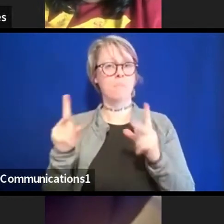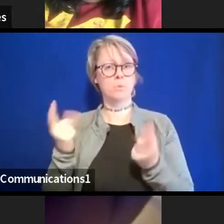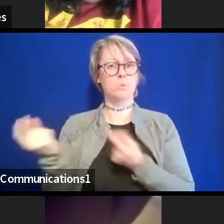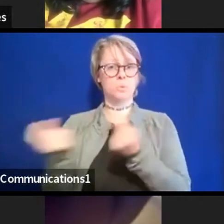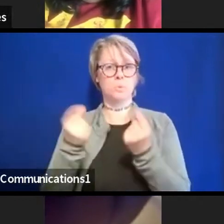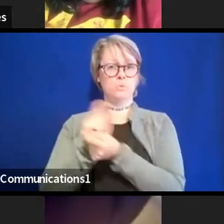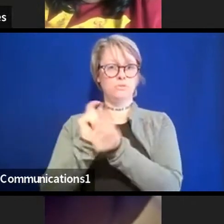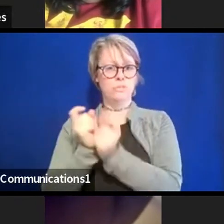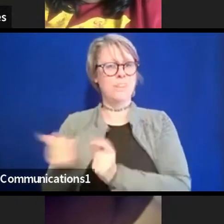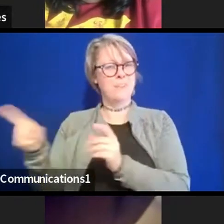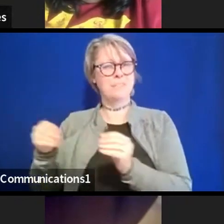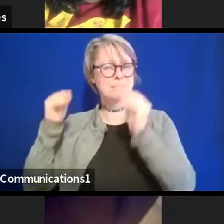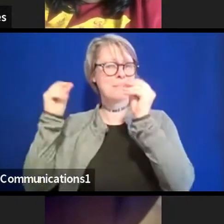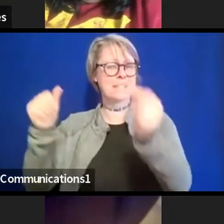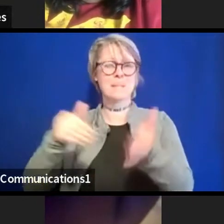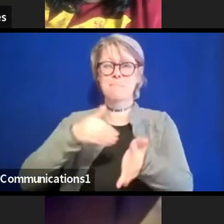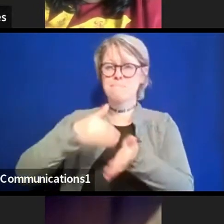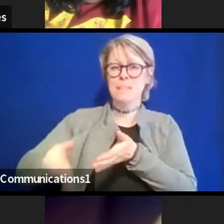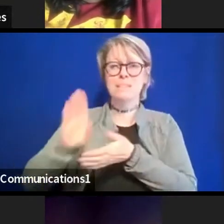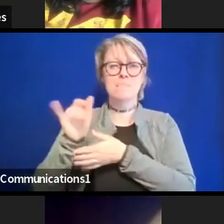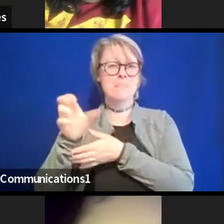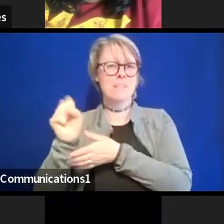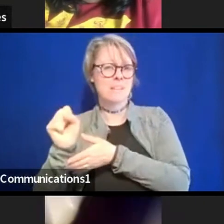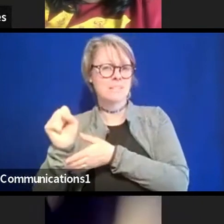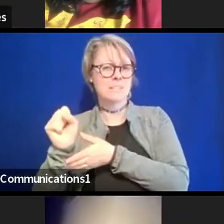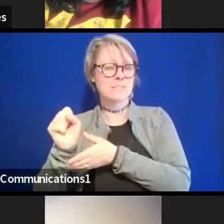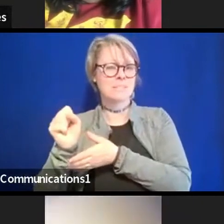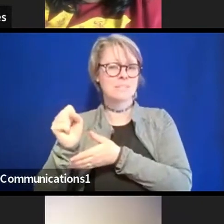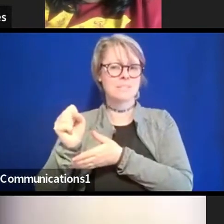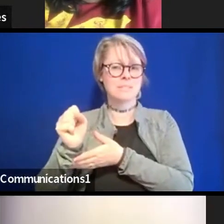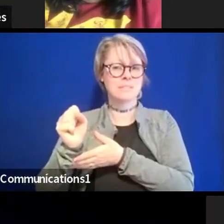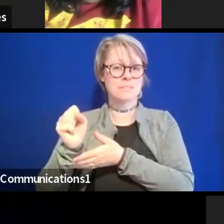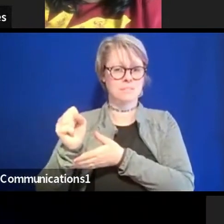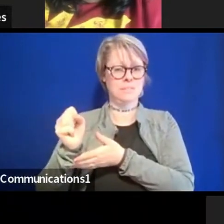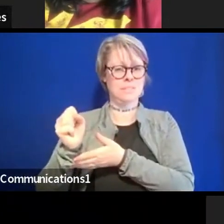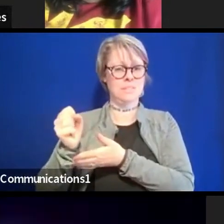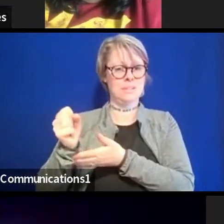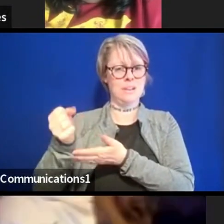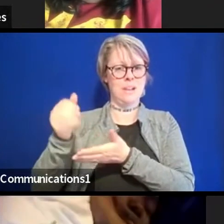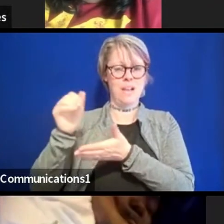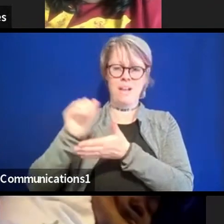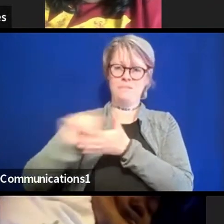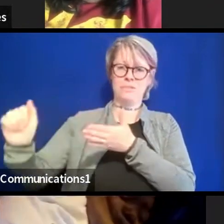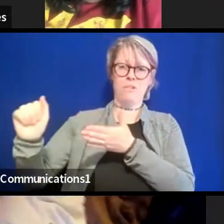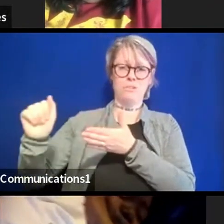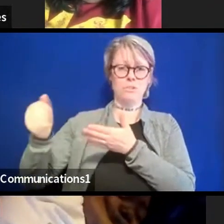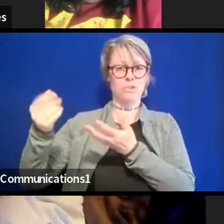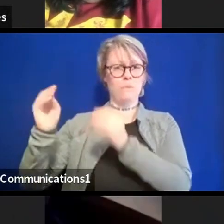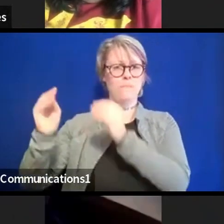they're spending millions and billions of dollars on, say, a bridge that doesn't really need to be fixed or